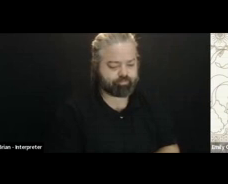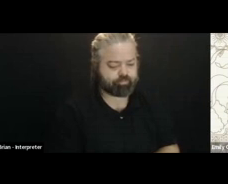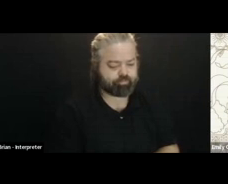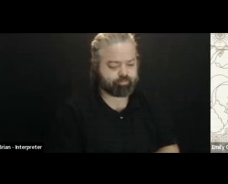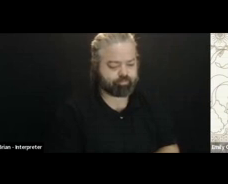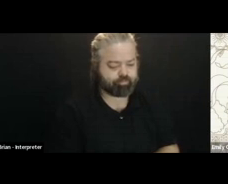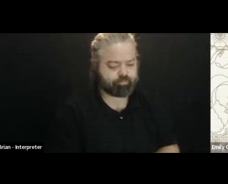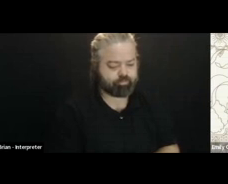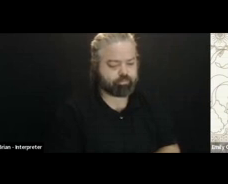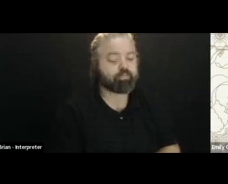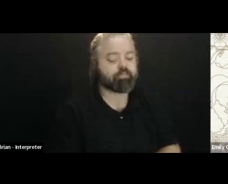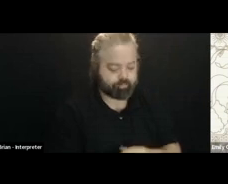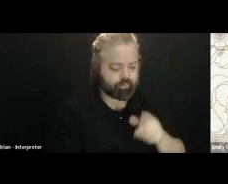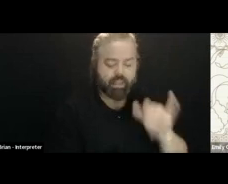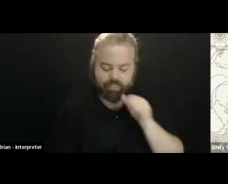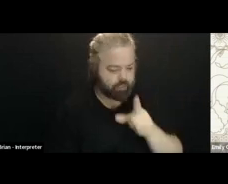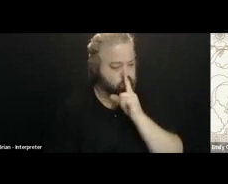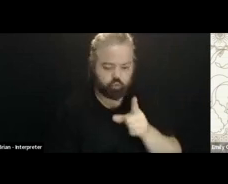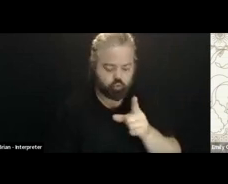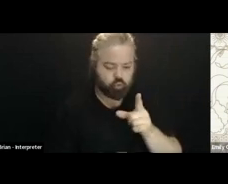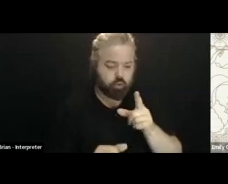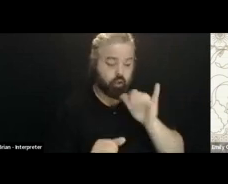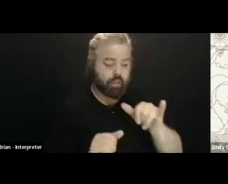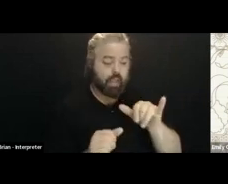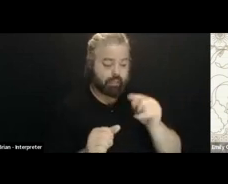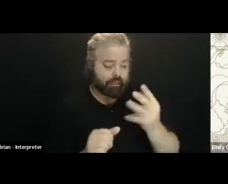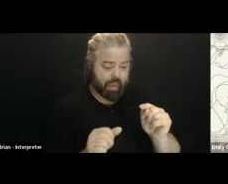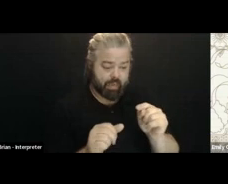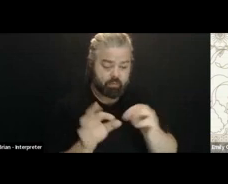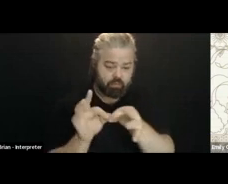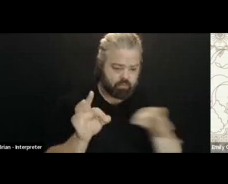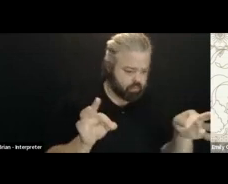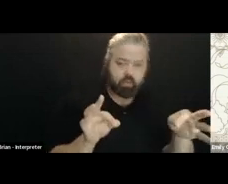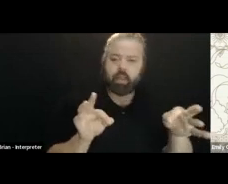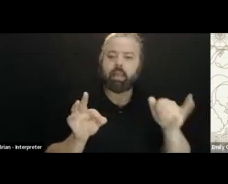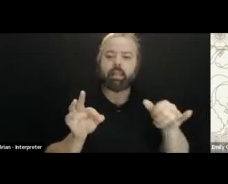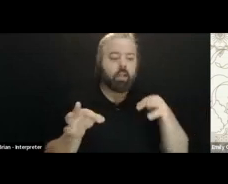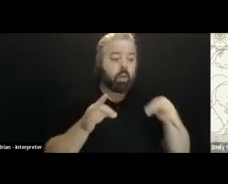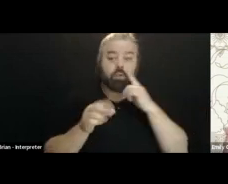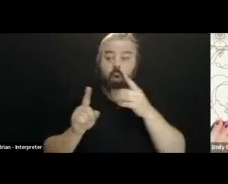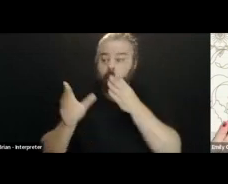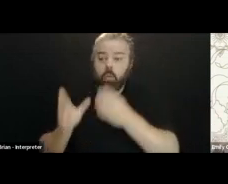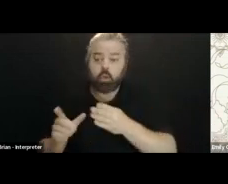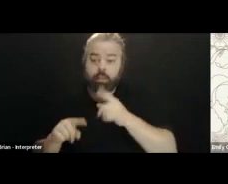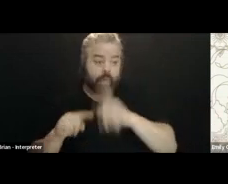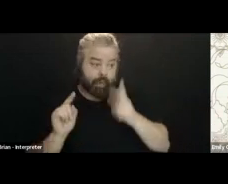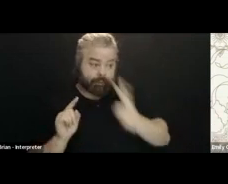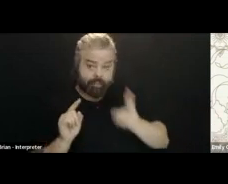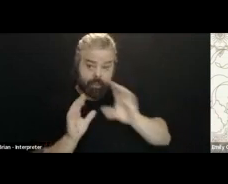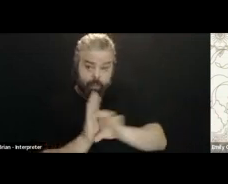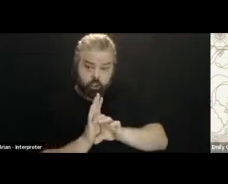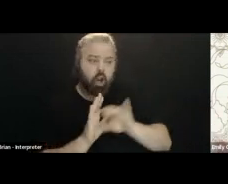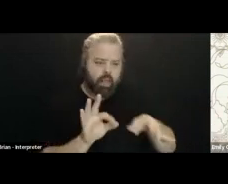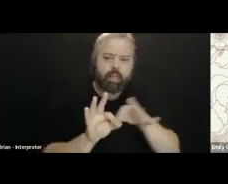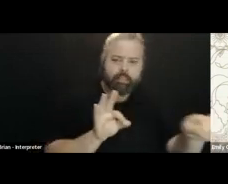will be the descriptor that will appear for anyone that's not able to see an image. And that can be a multitude of reasons why